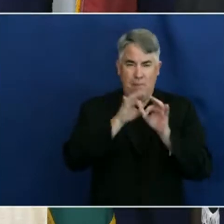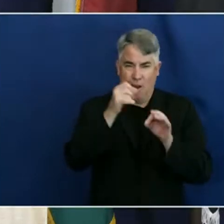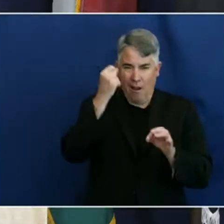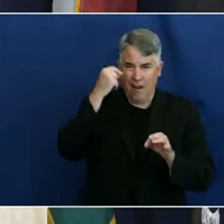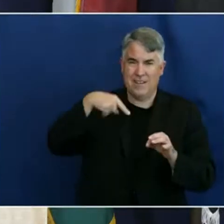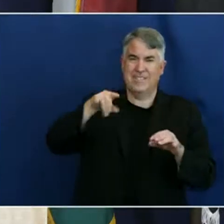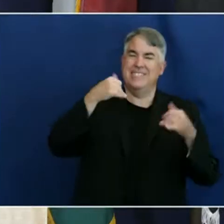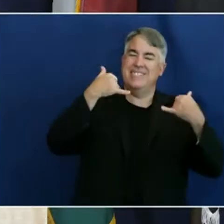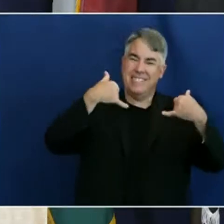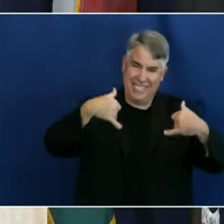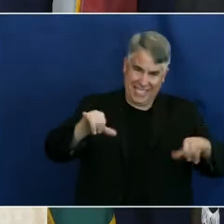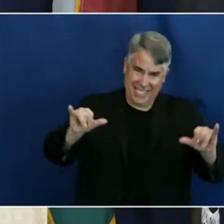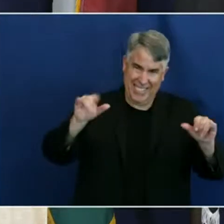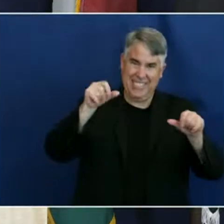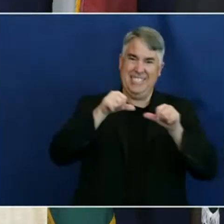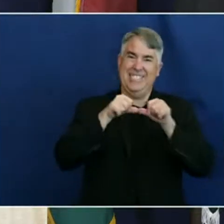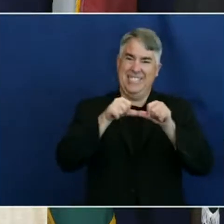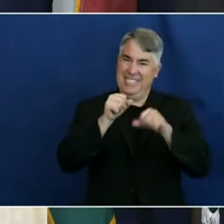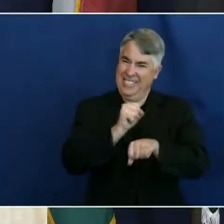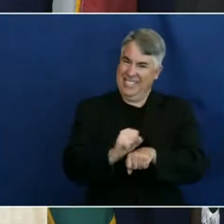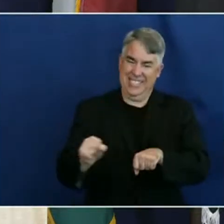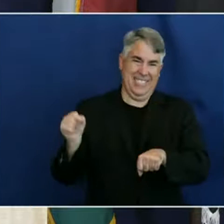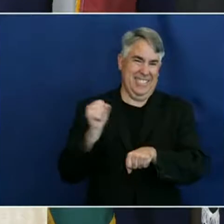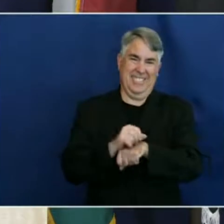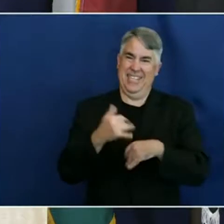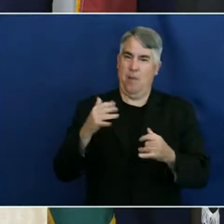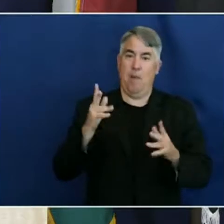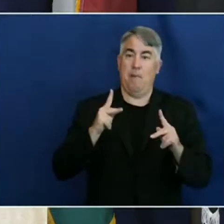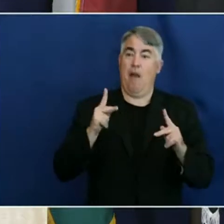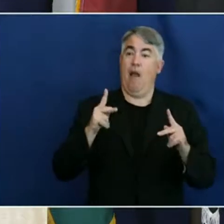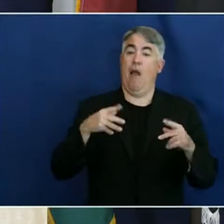yet. So I don't want people to